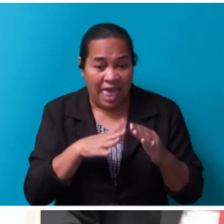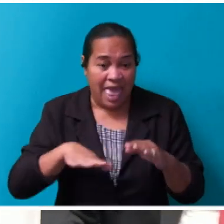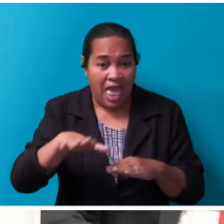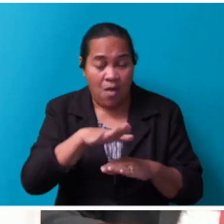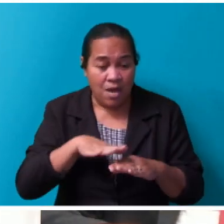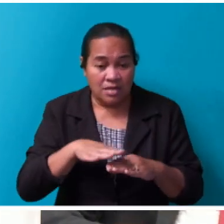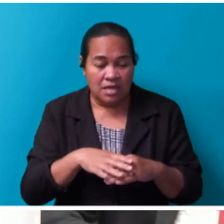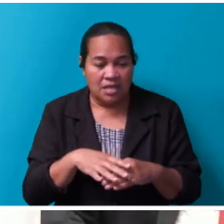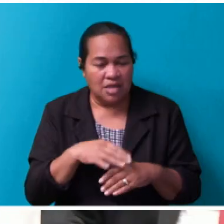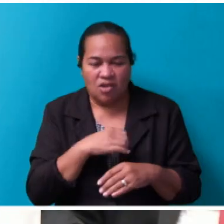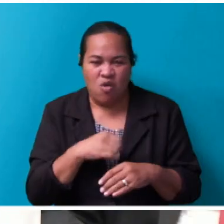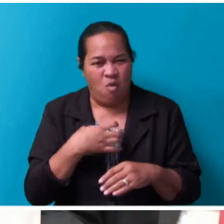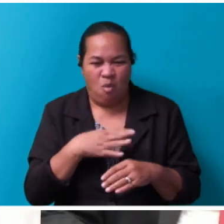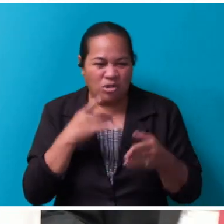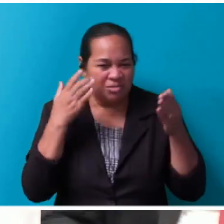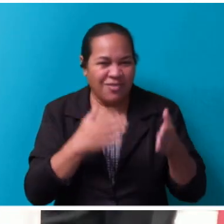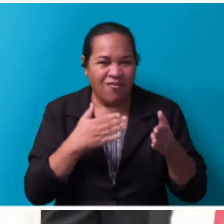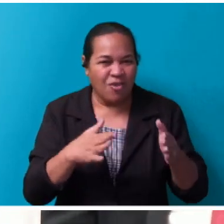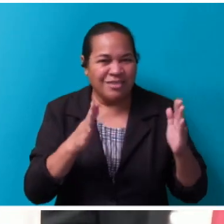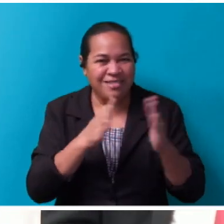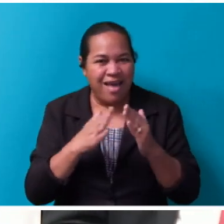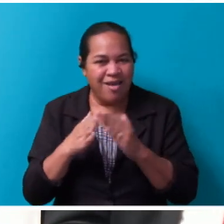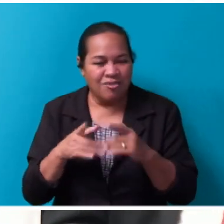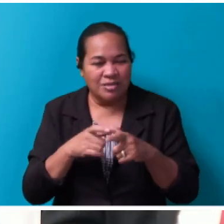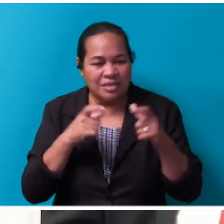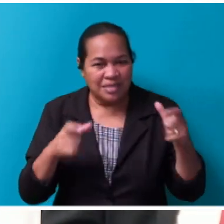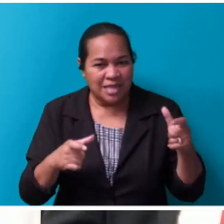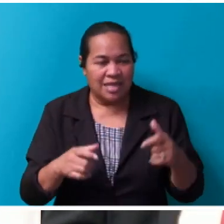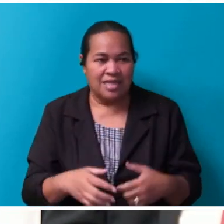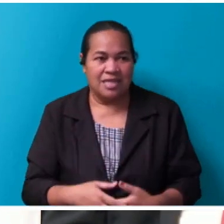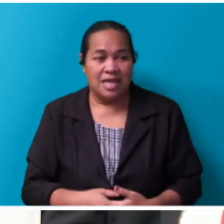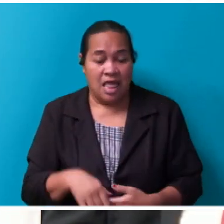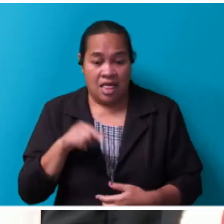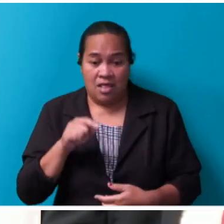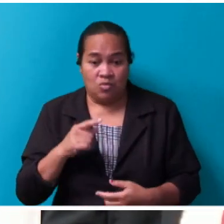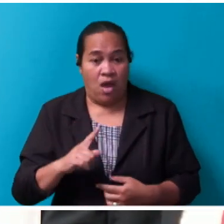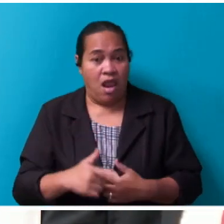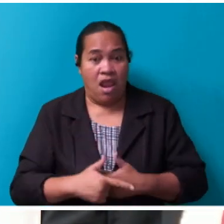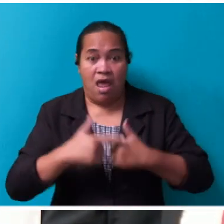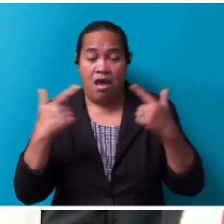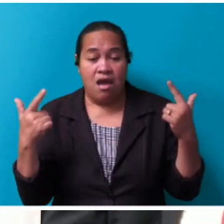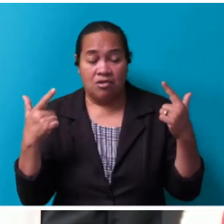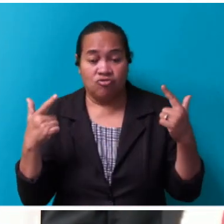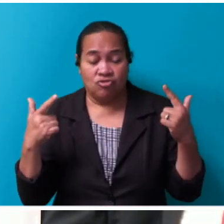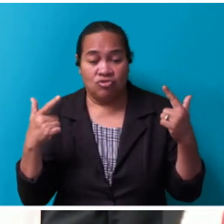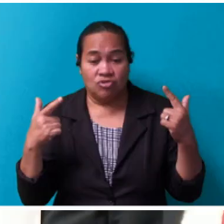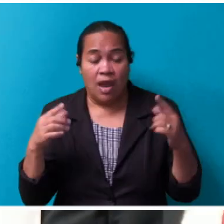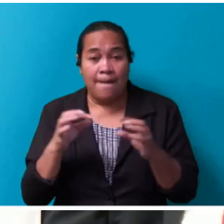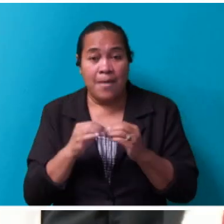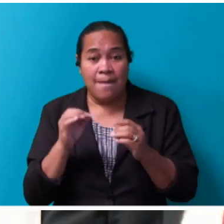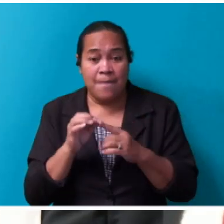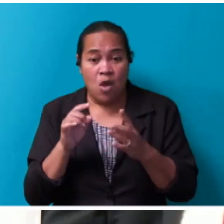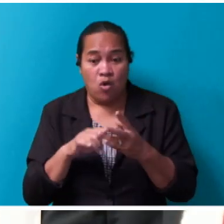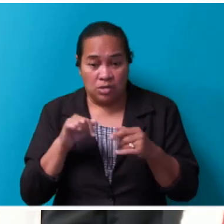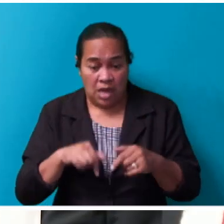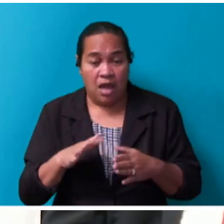is no longer the case, and we have, in this case, one of the largest BPOs actually in